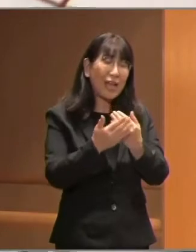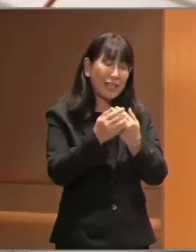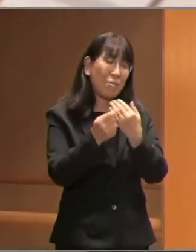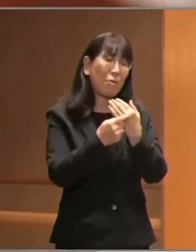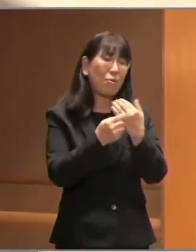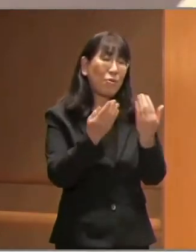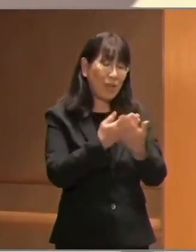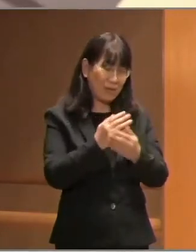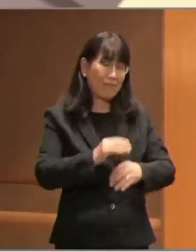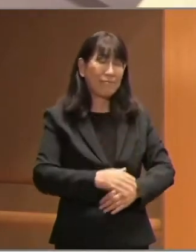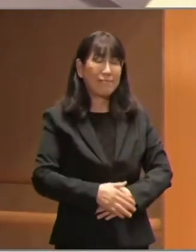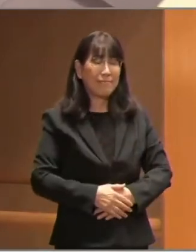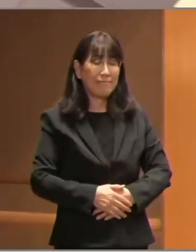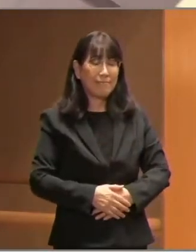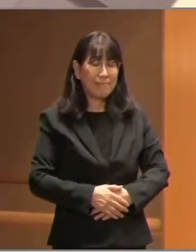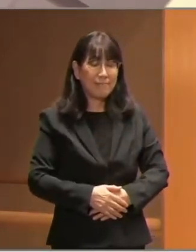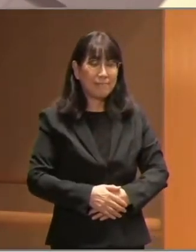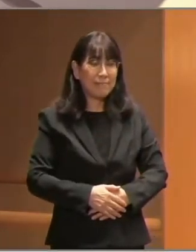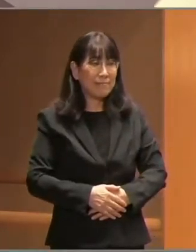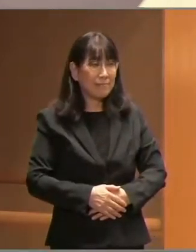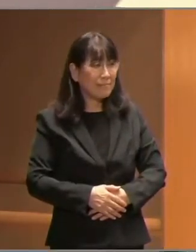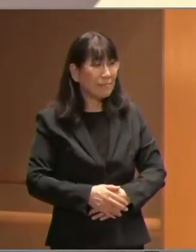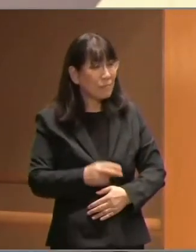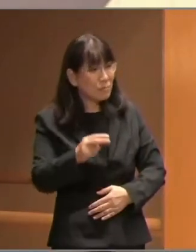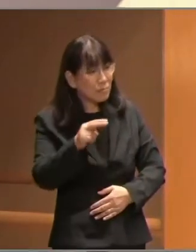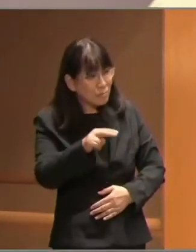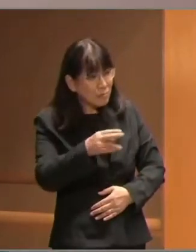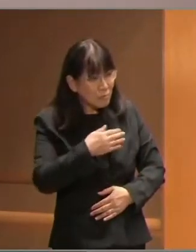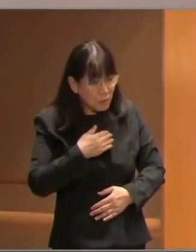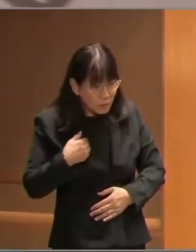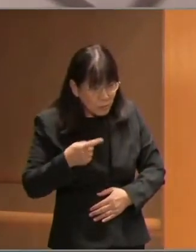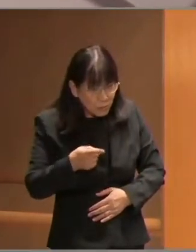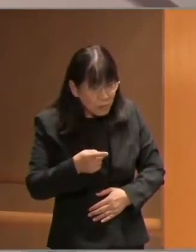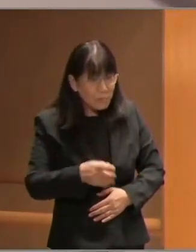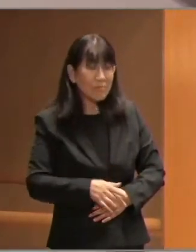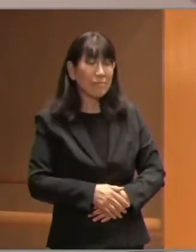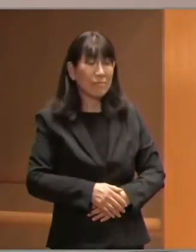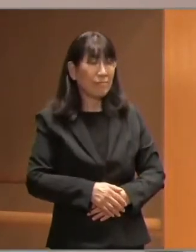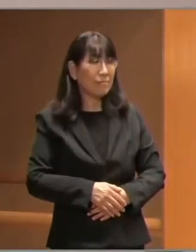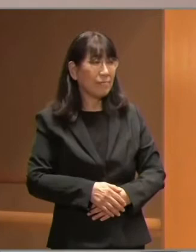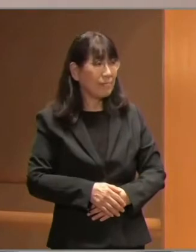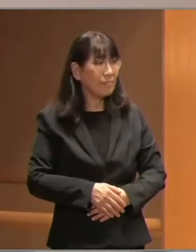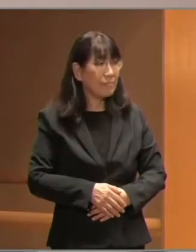wooden frames make it very special here. And do you see this?